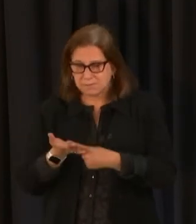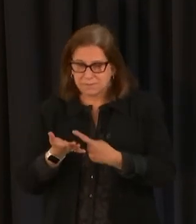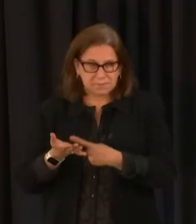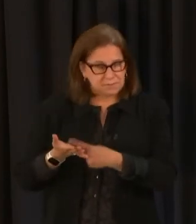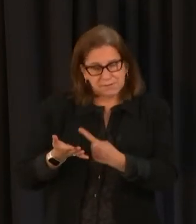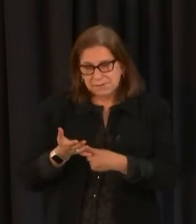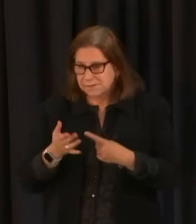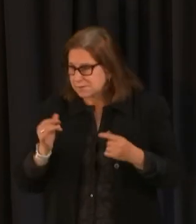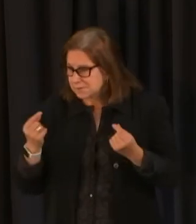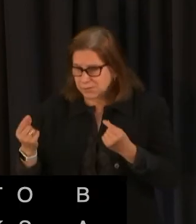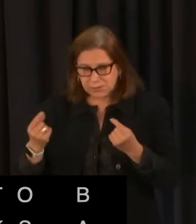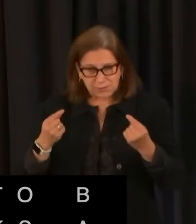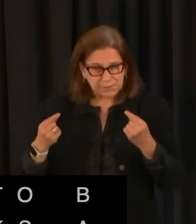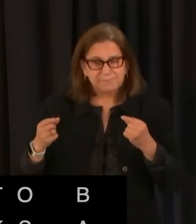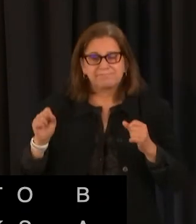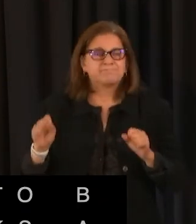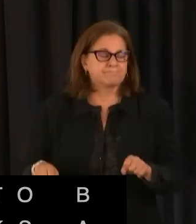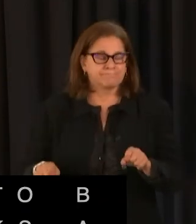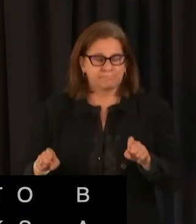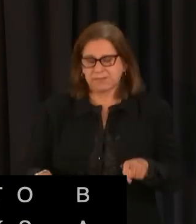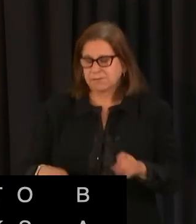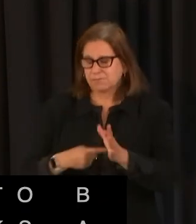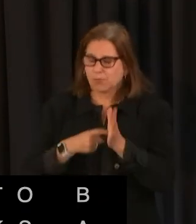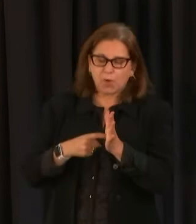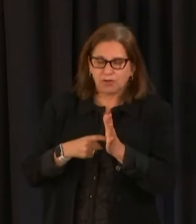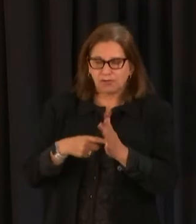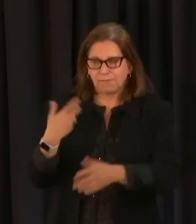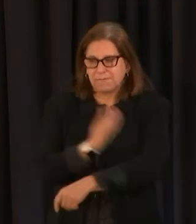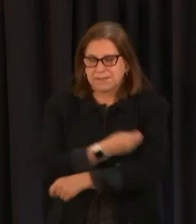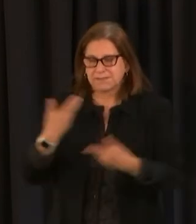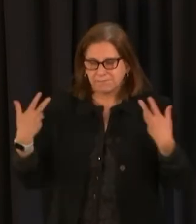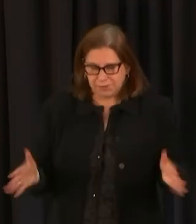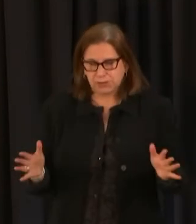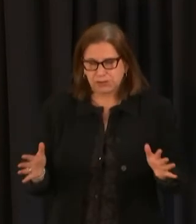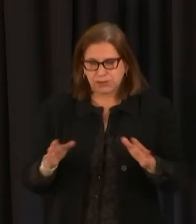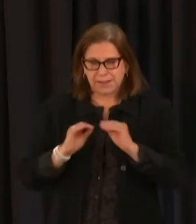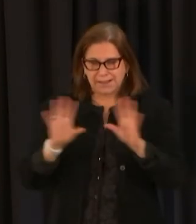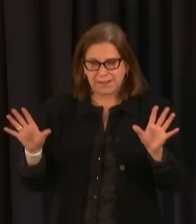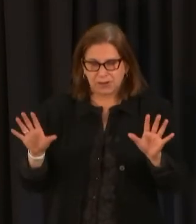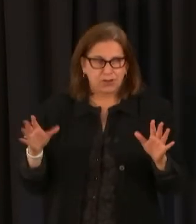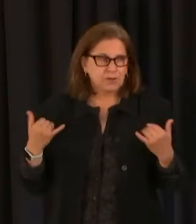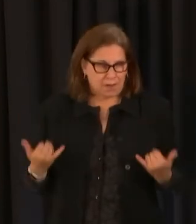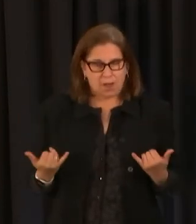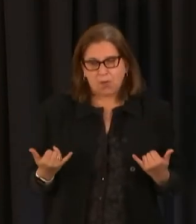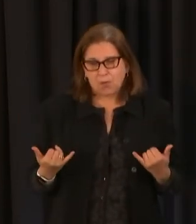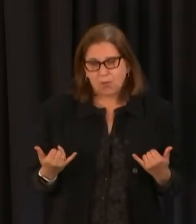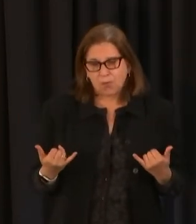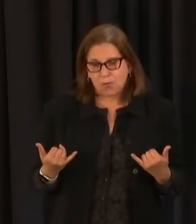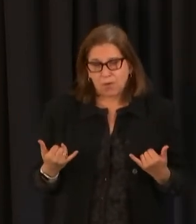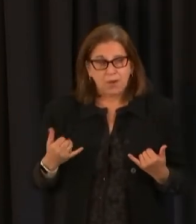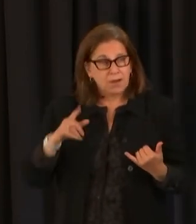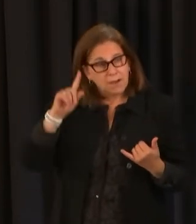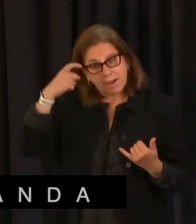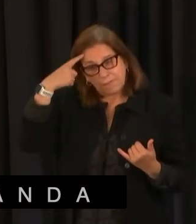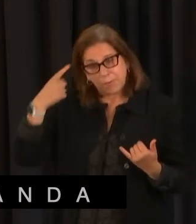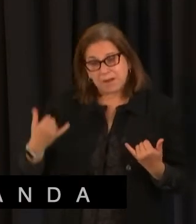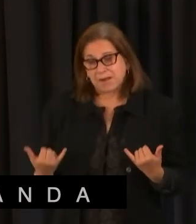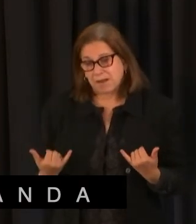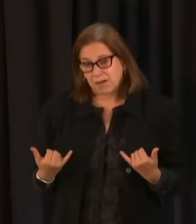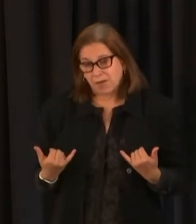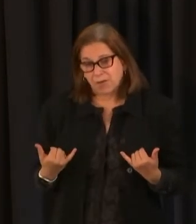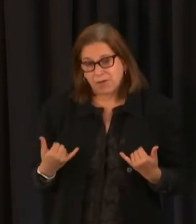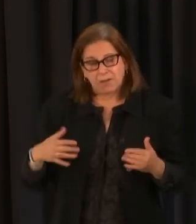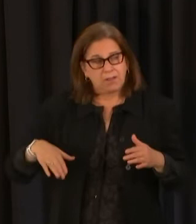about mandatory vaccination. And so the district at this stage, the government doesn't have